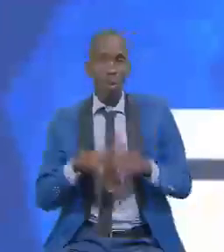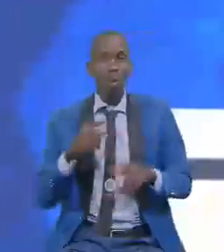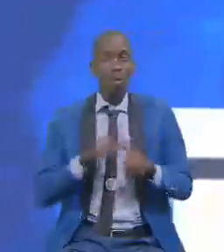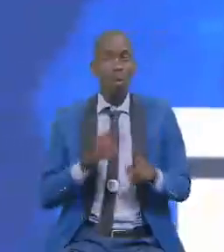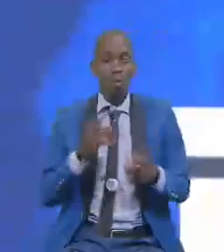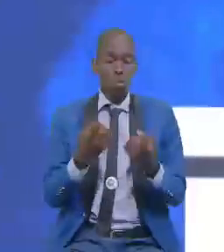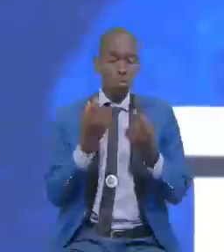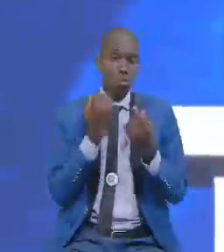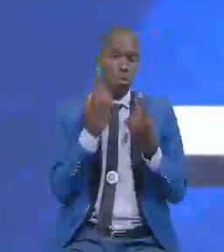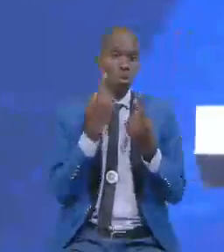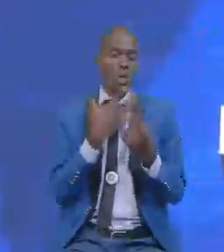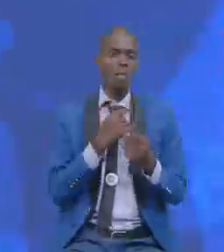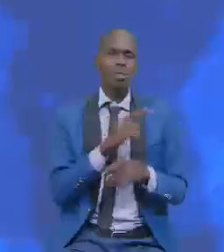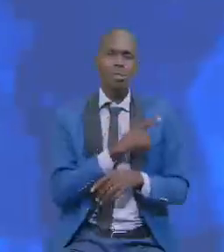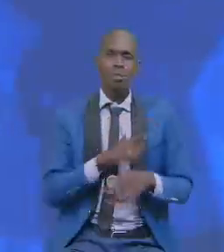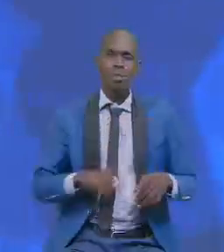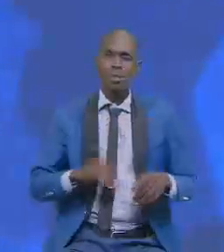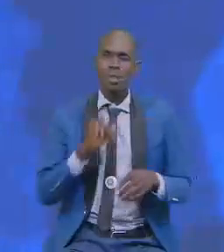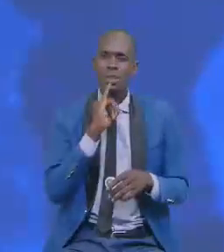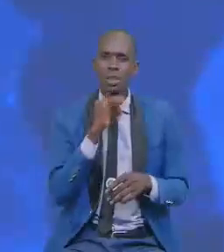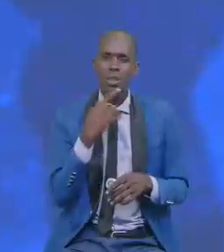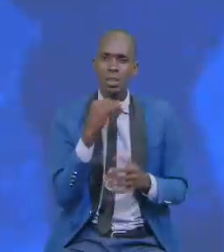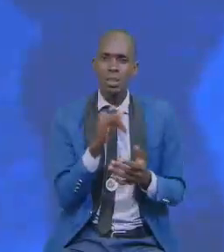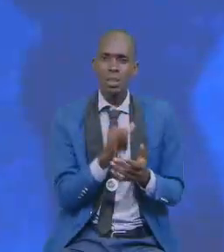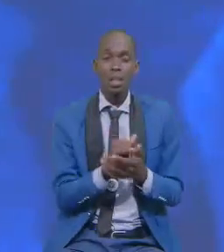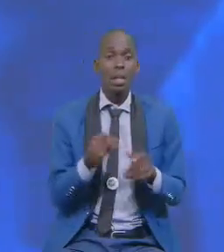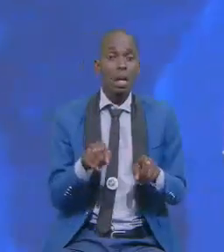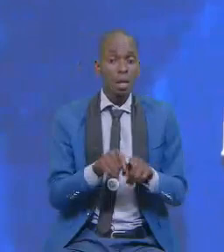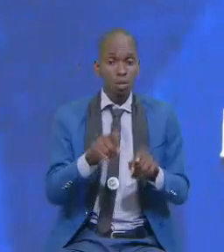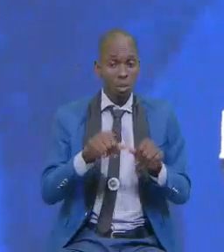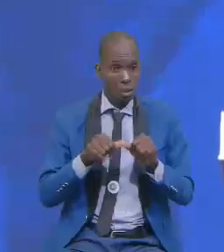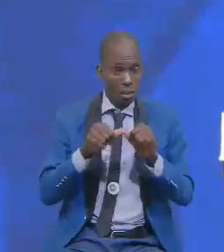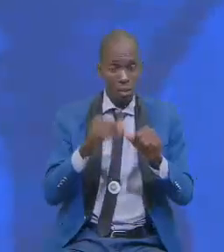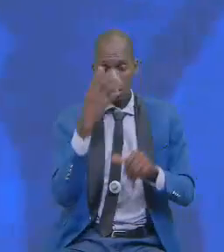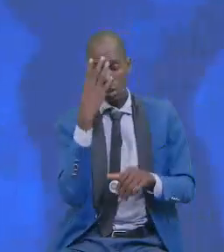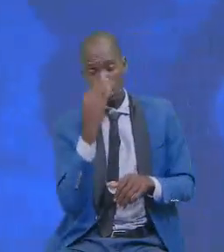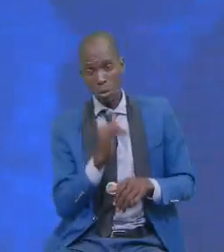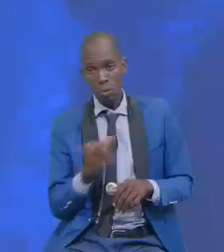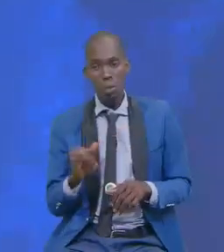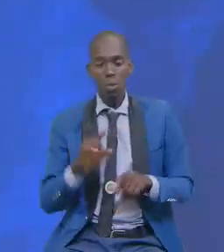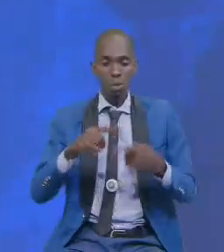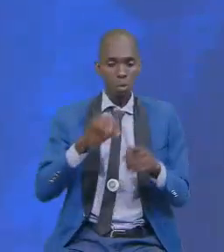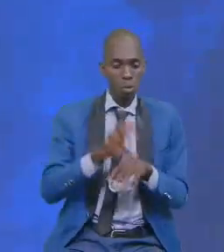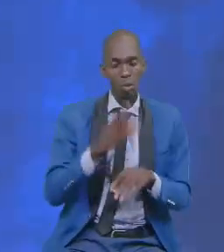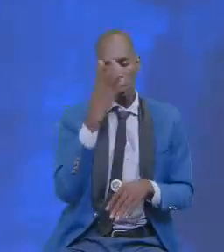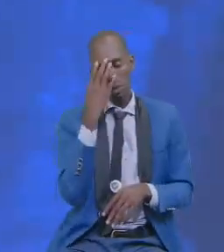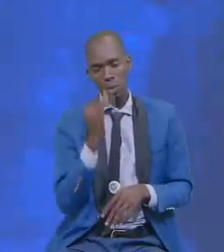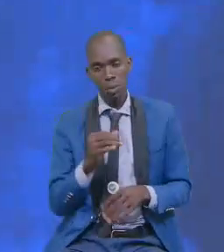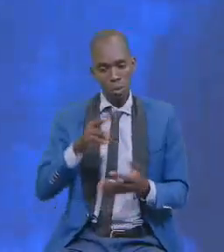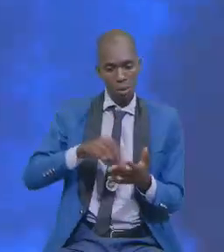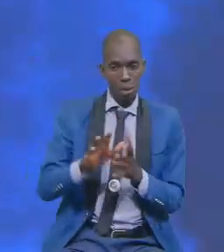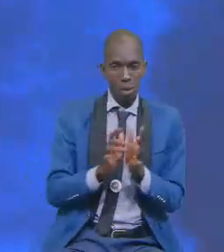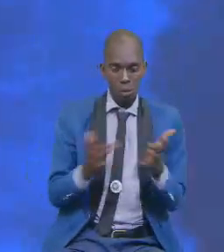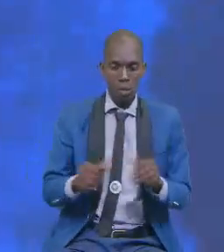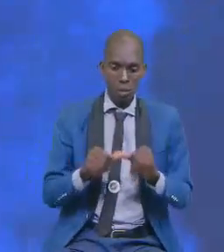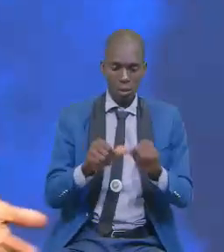the Lord is saying, as long as you're asleep, you go to church, you remain asleep. You read Bible, you remain asleep.